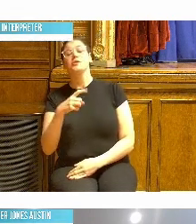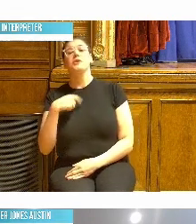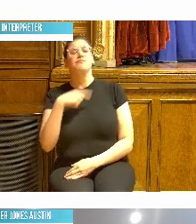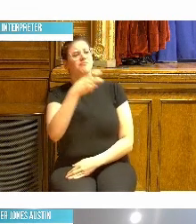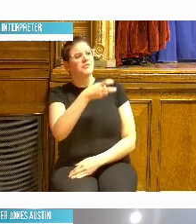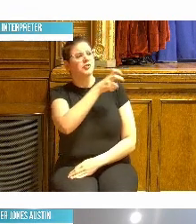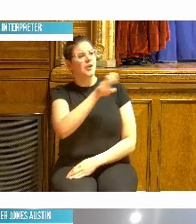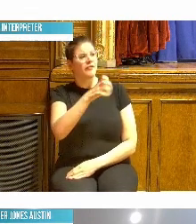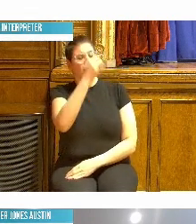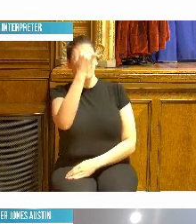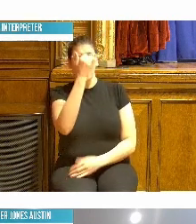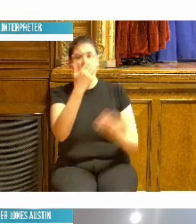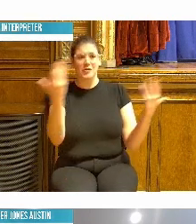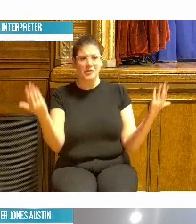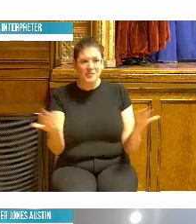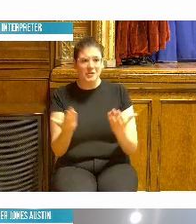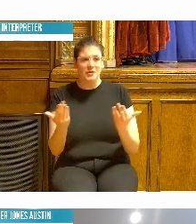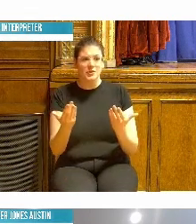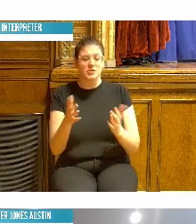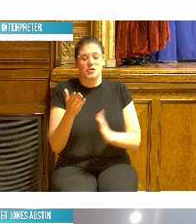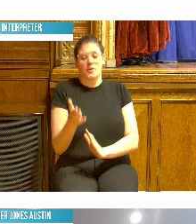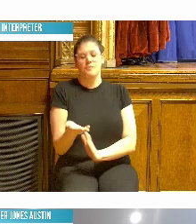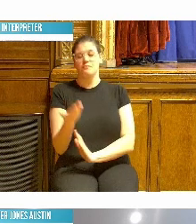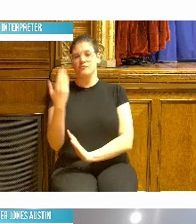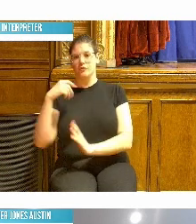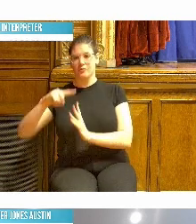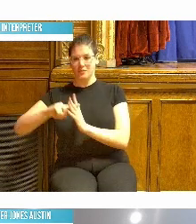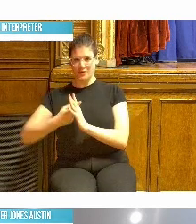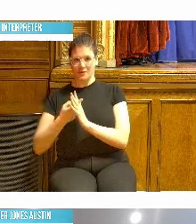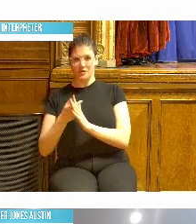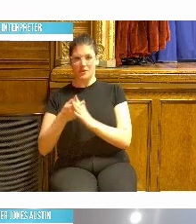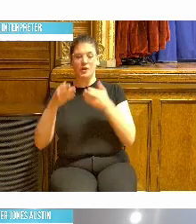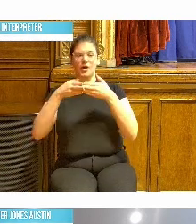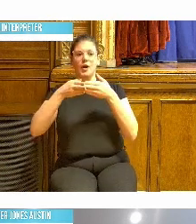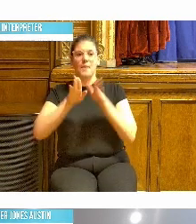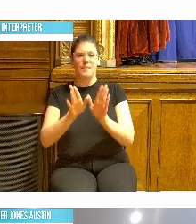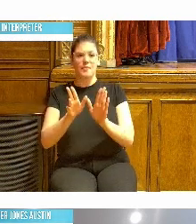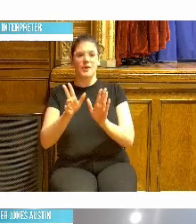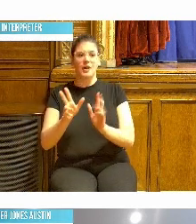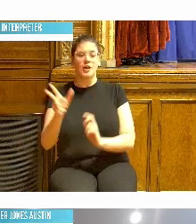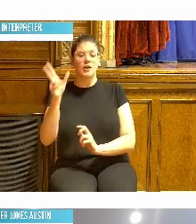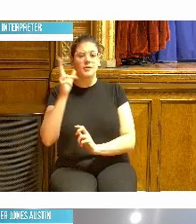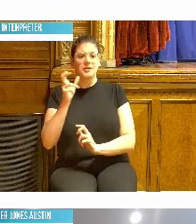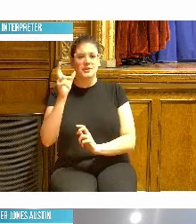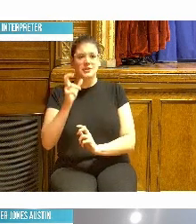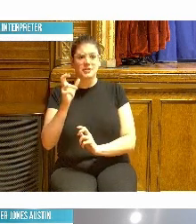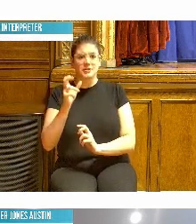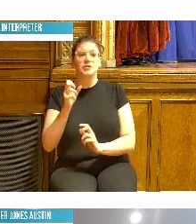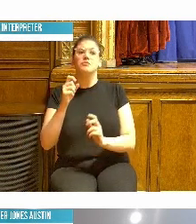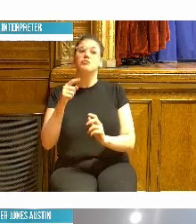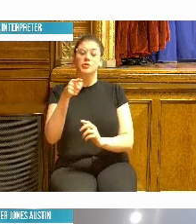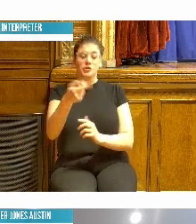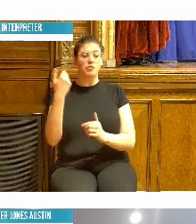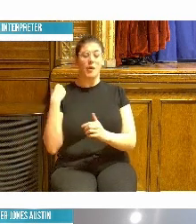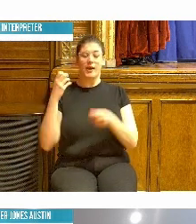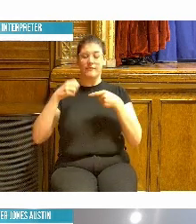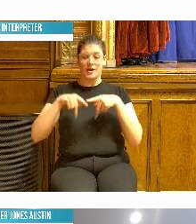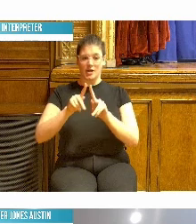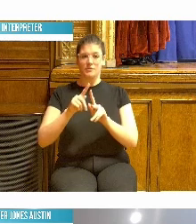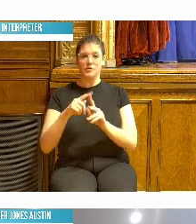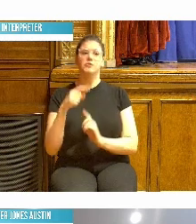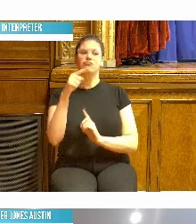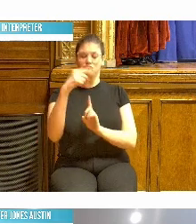we begin our public hearing section where you have an opportunity to come up and make your voice heard and provide testimony, I